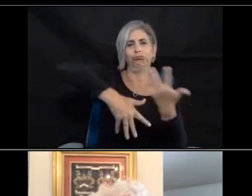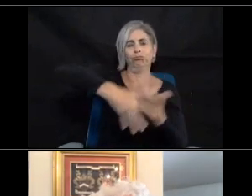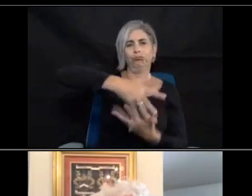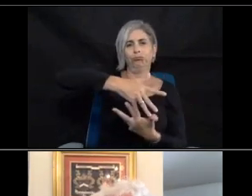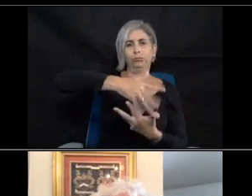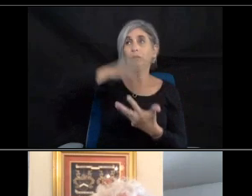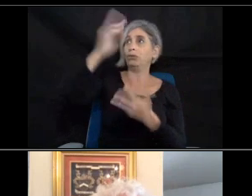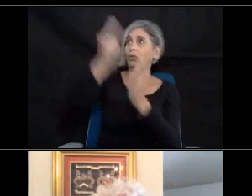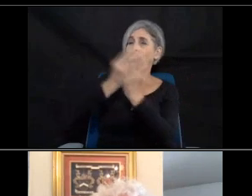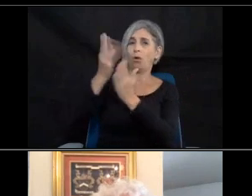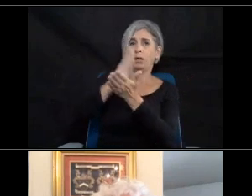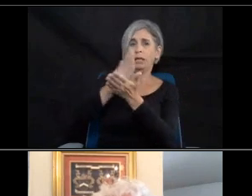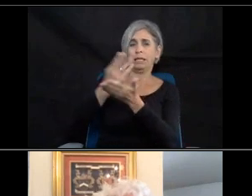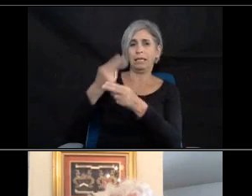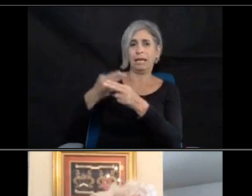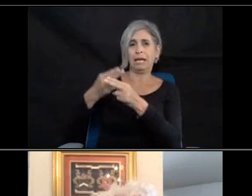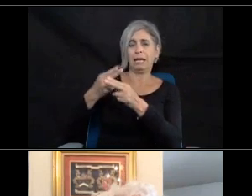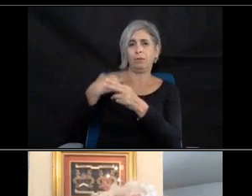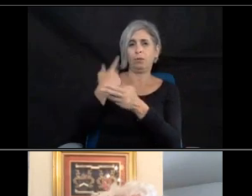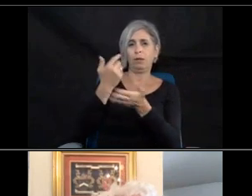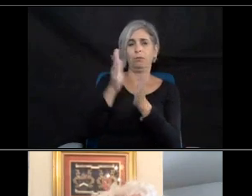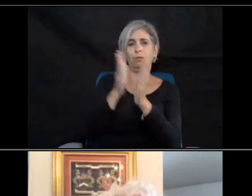In your holy name we pray. Amen.